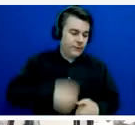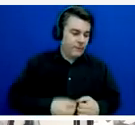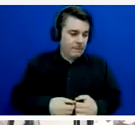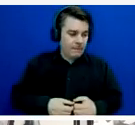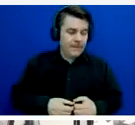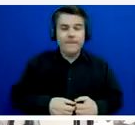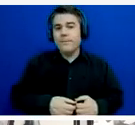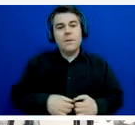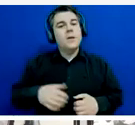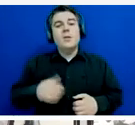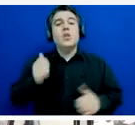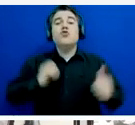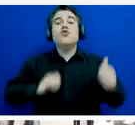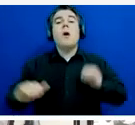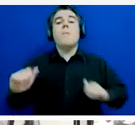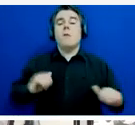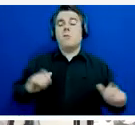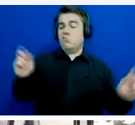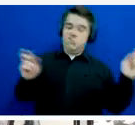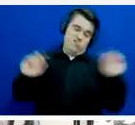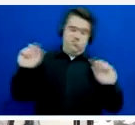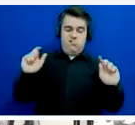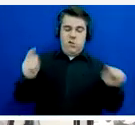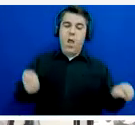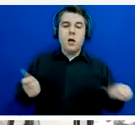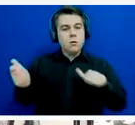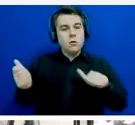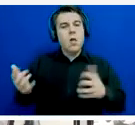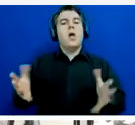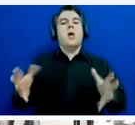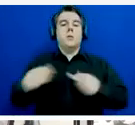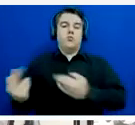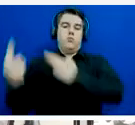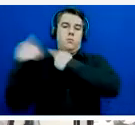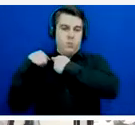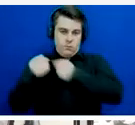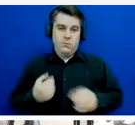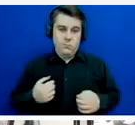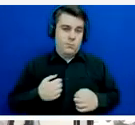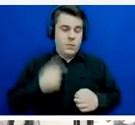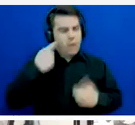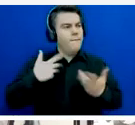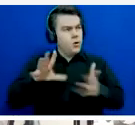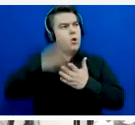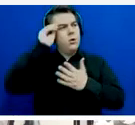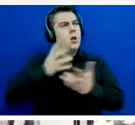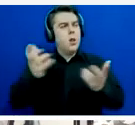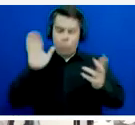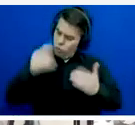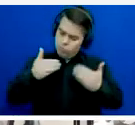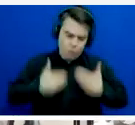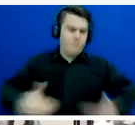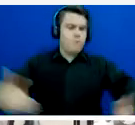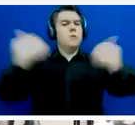Take the drama out of it and just take responsibility and think, okay, now I've learned a lot, and we're going to move ahead from